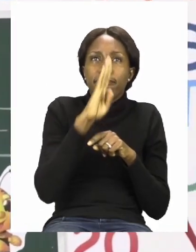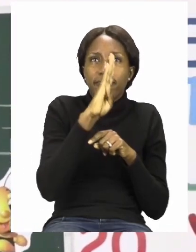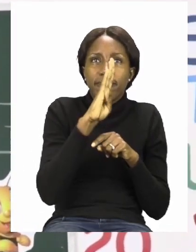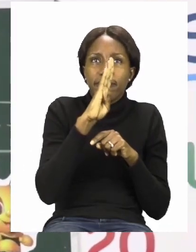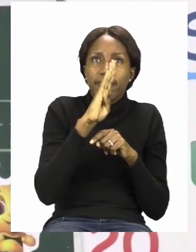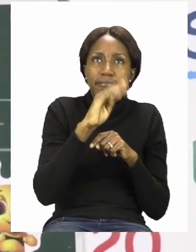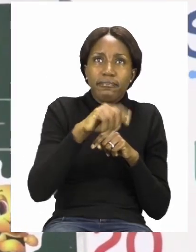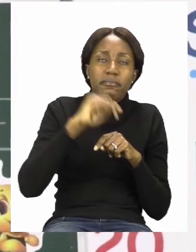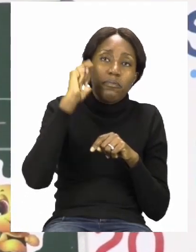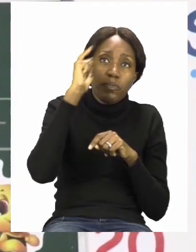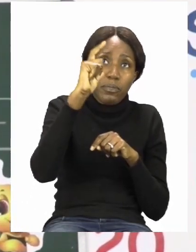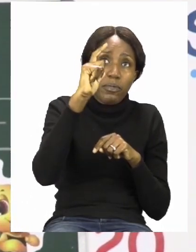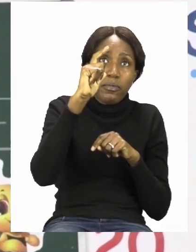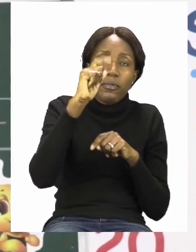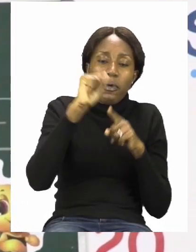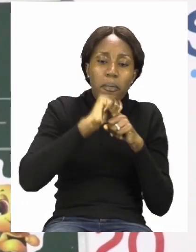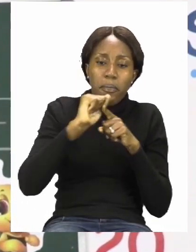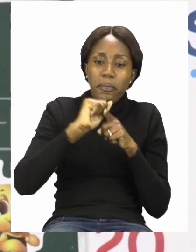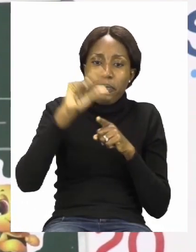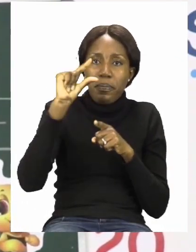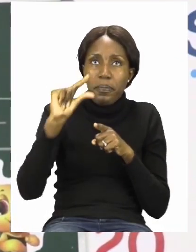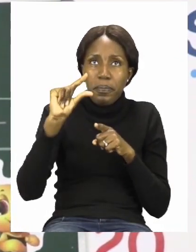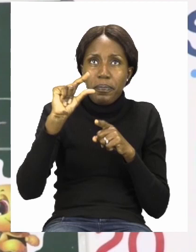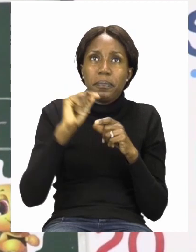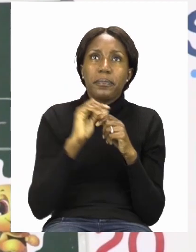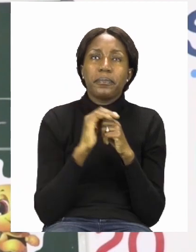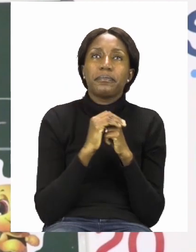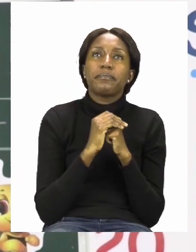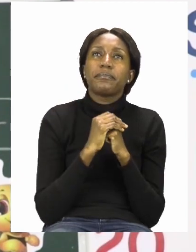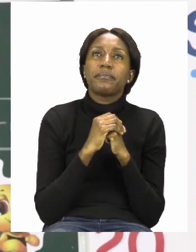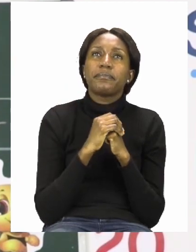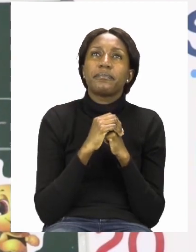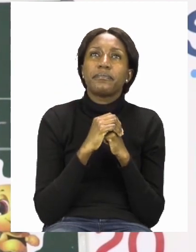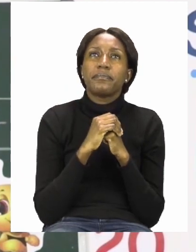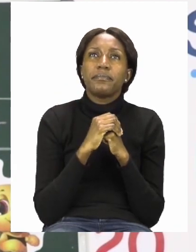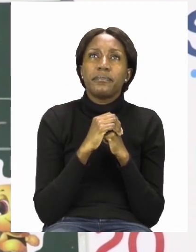our big letter B.